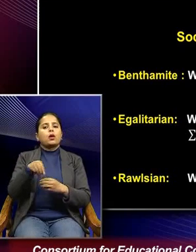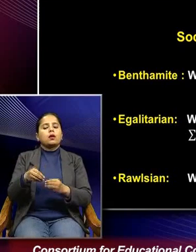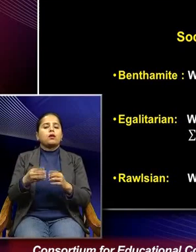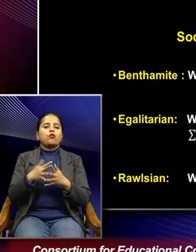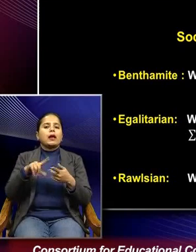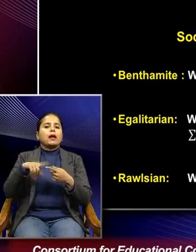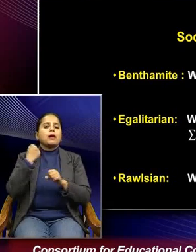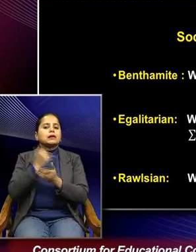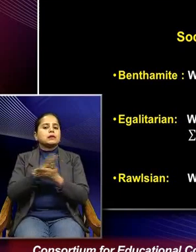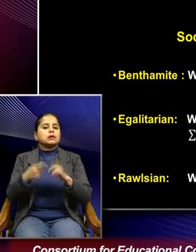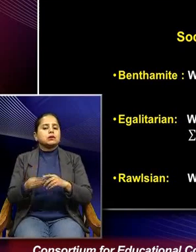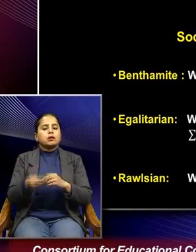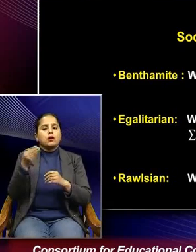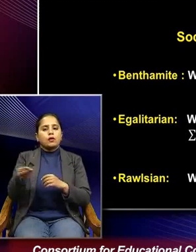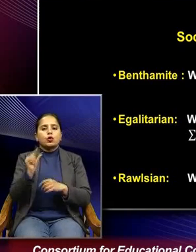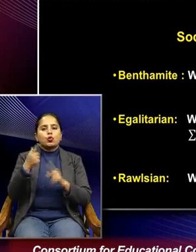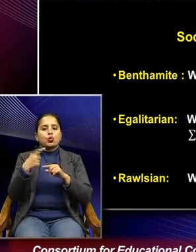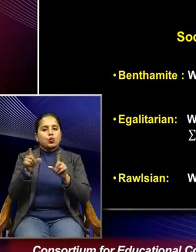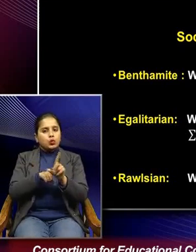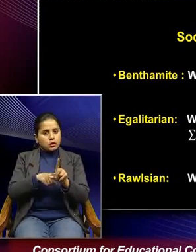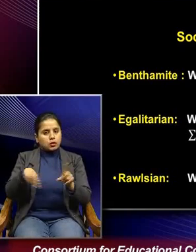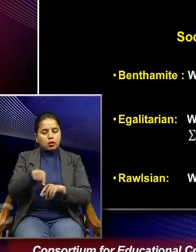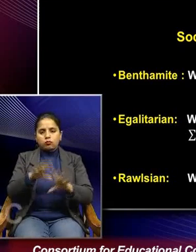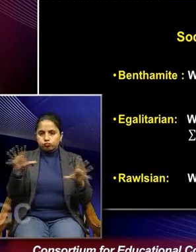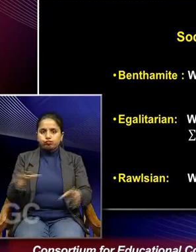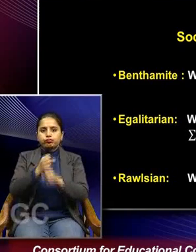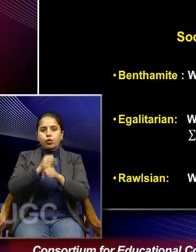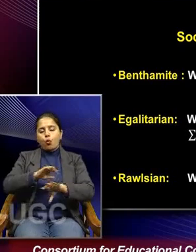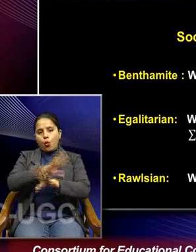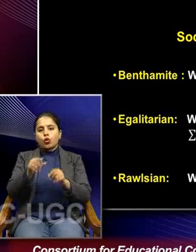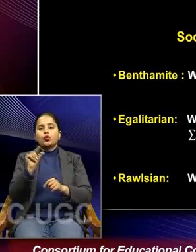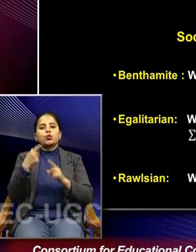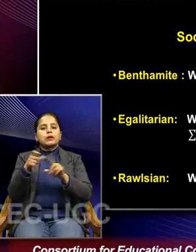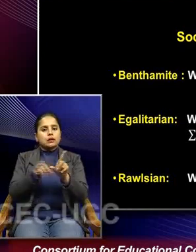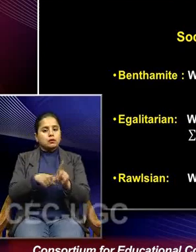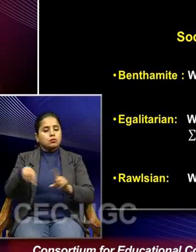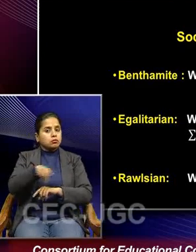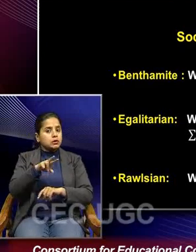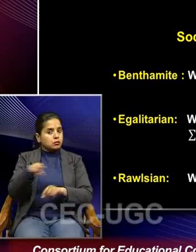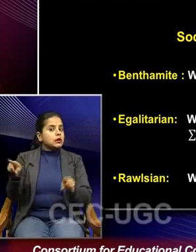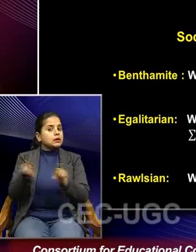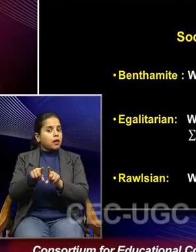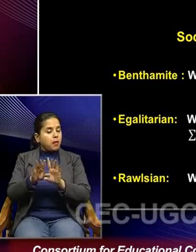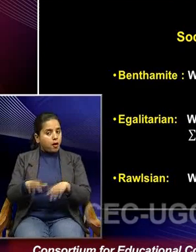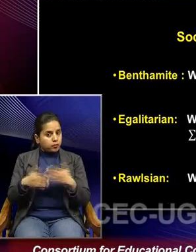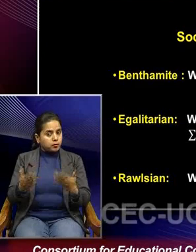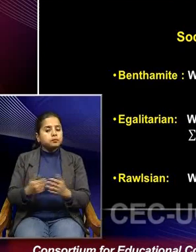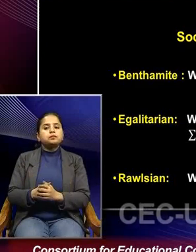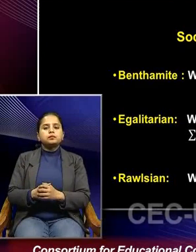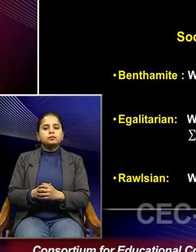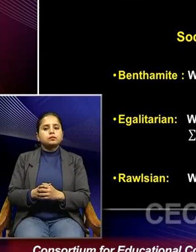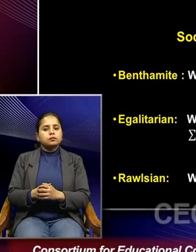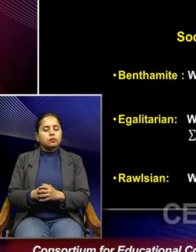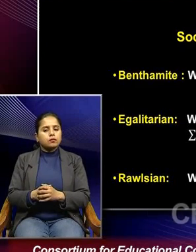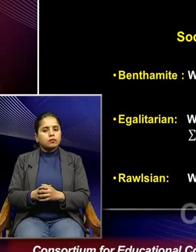the utilities. It's basically accumulation of all utilities. It is also considered as it